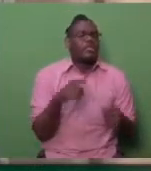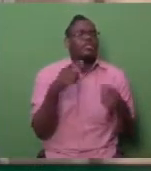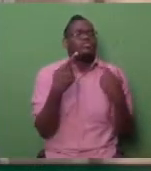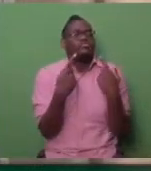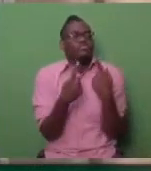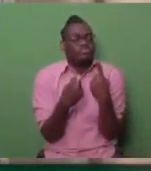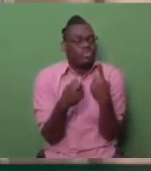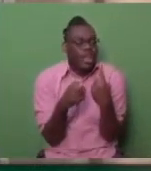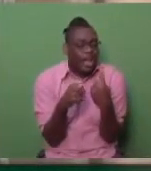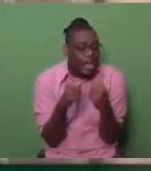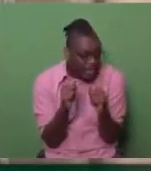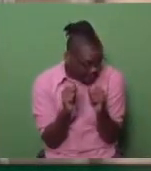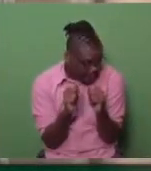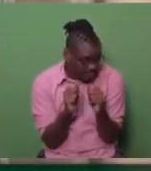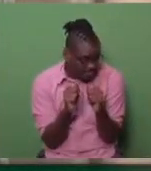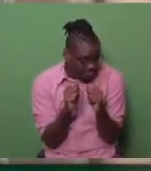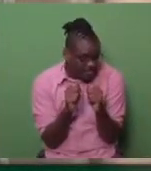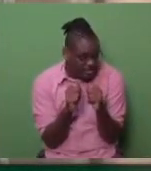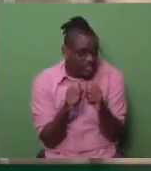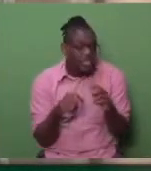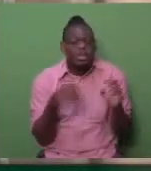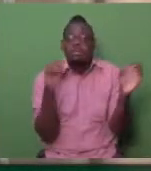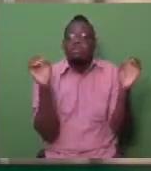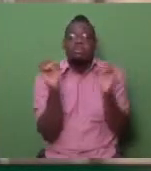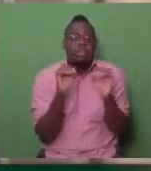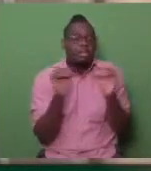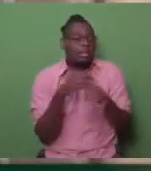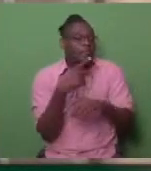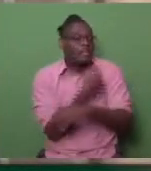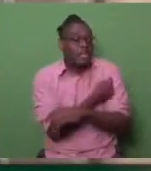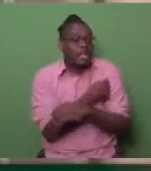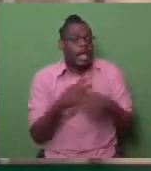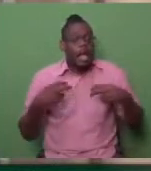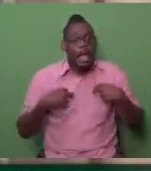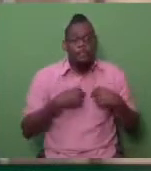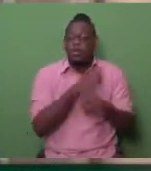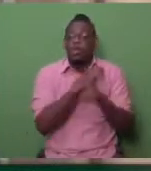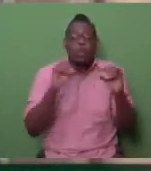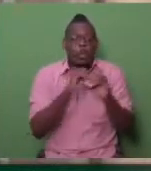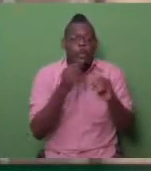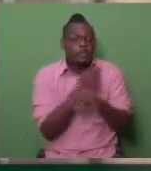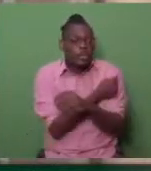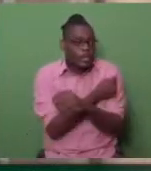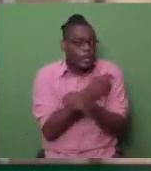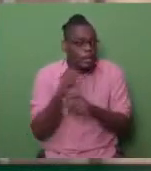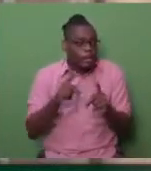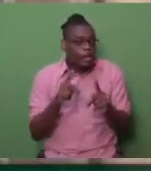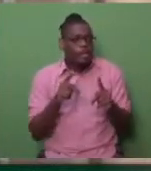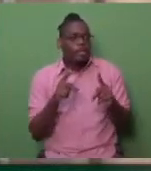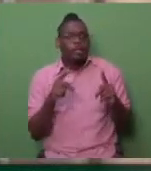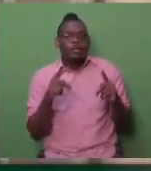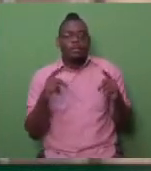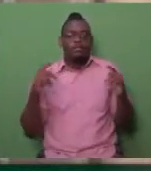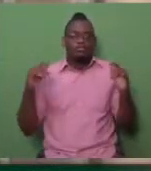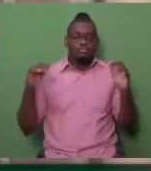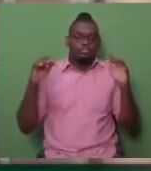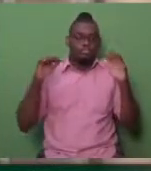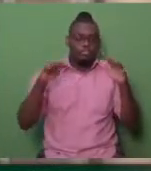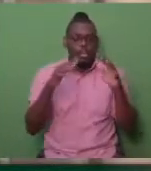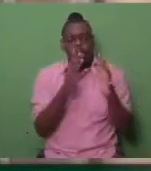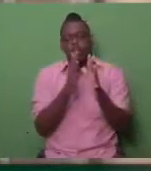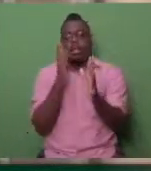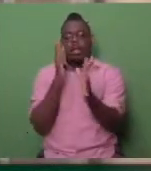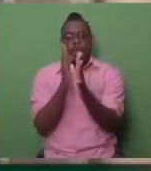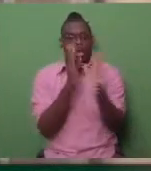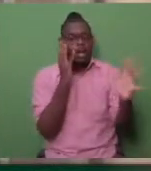people turned up in mass numbers and they had to turn their Mac. Added to that in the management, we